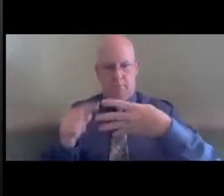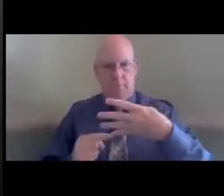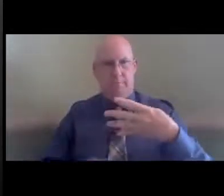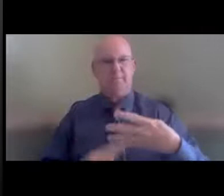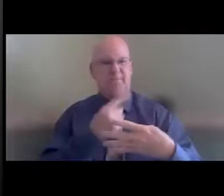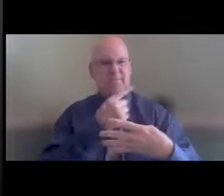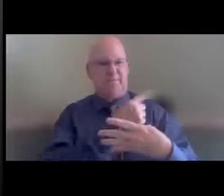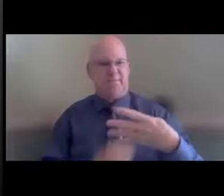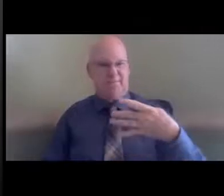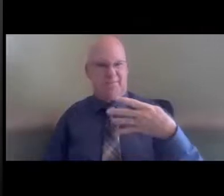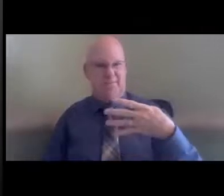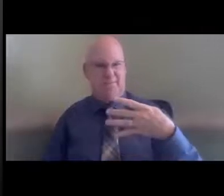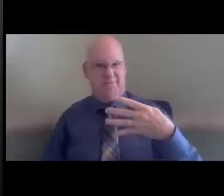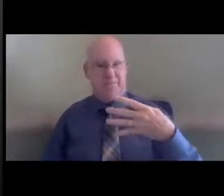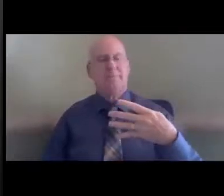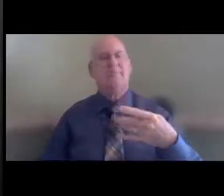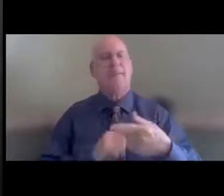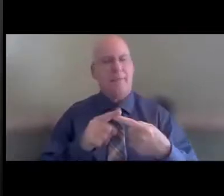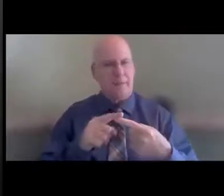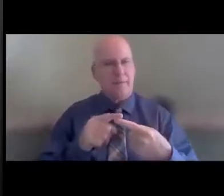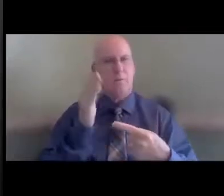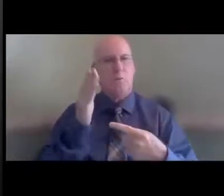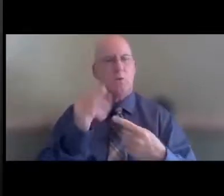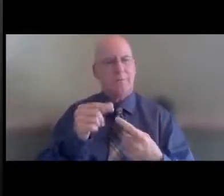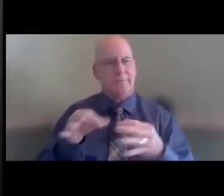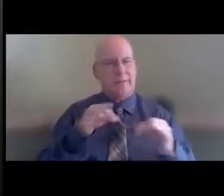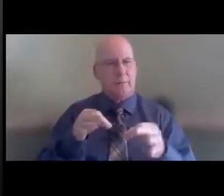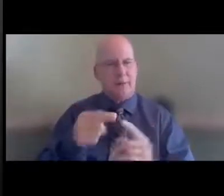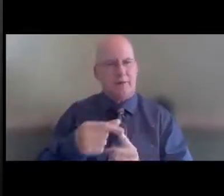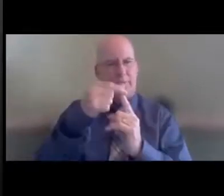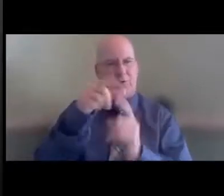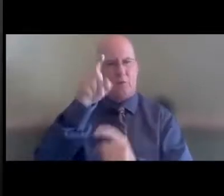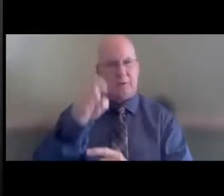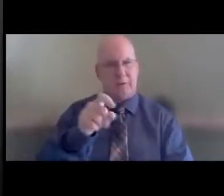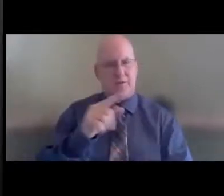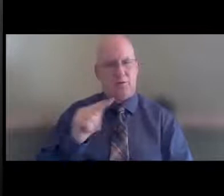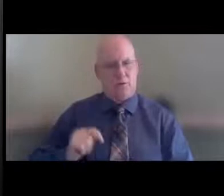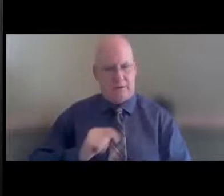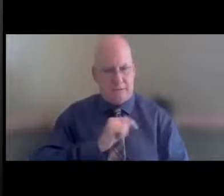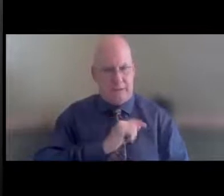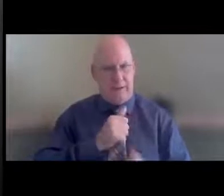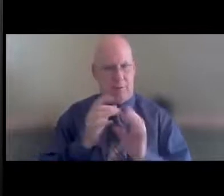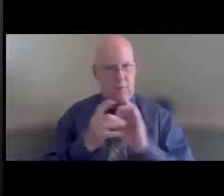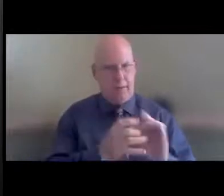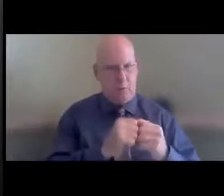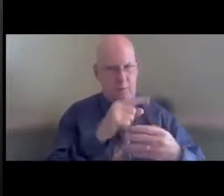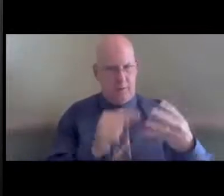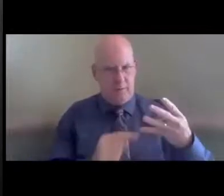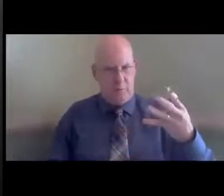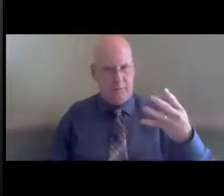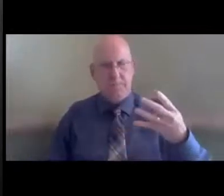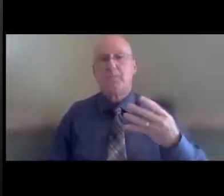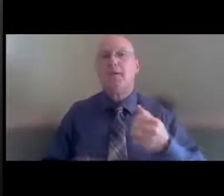here, and then we're really going to get into the special needs trusts and how they tie into these programs. The